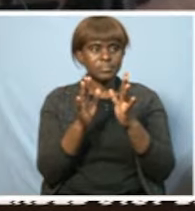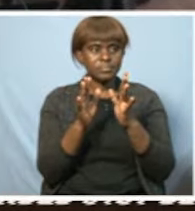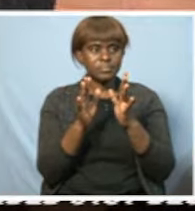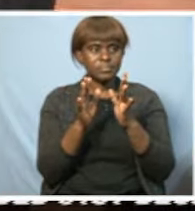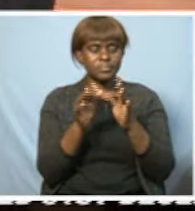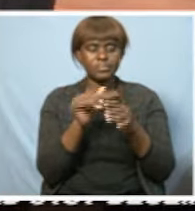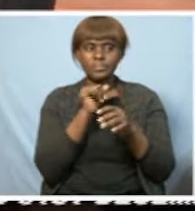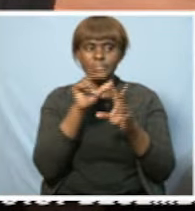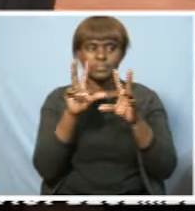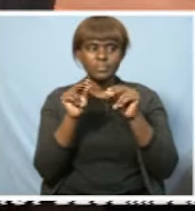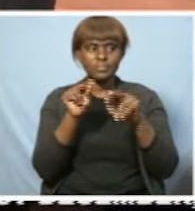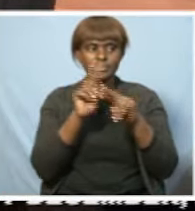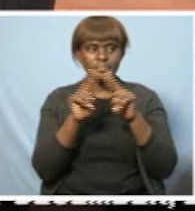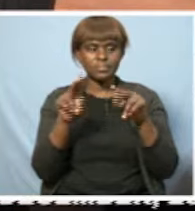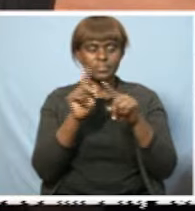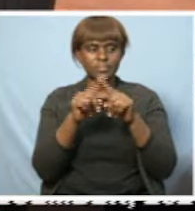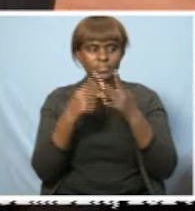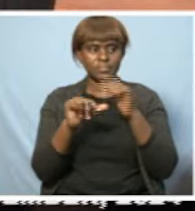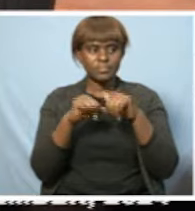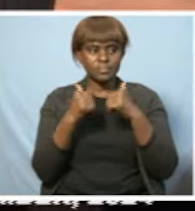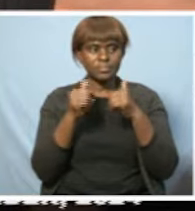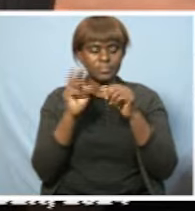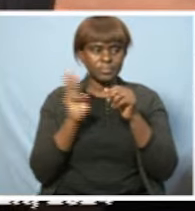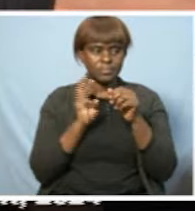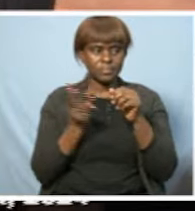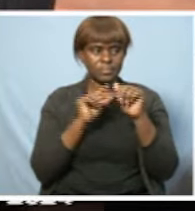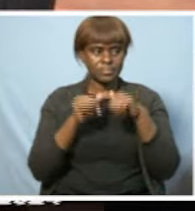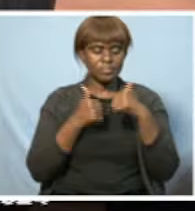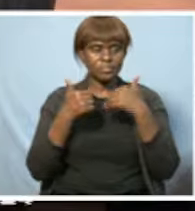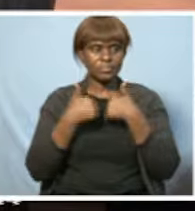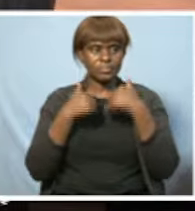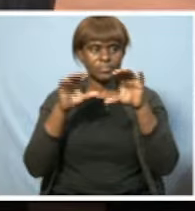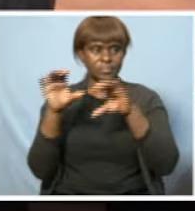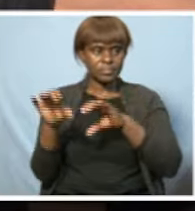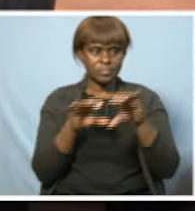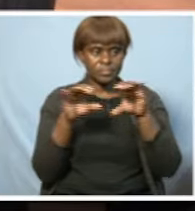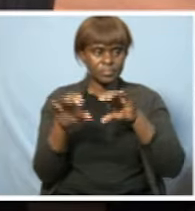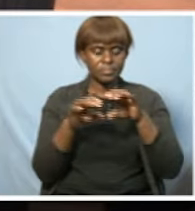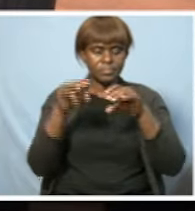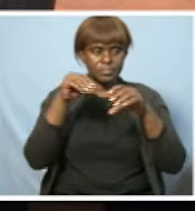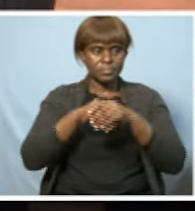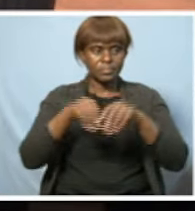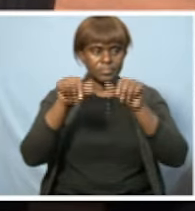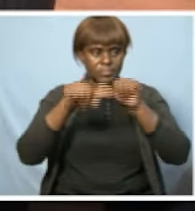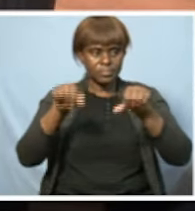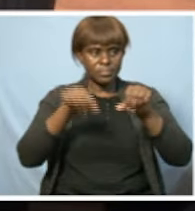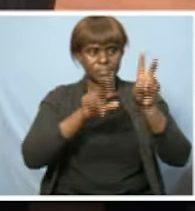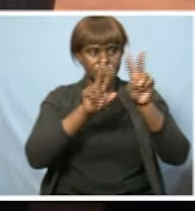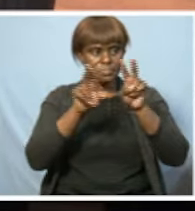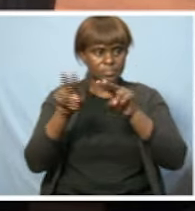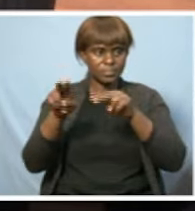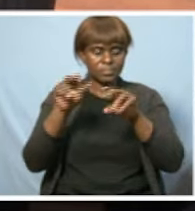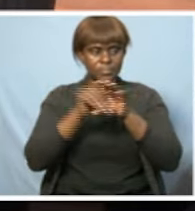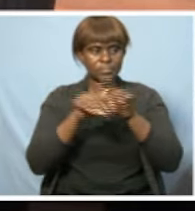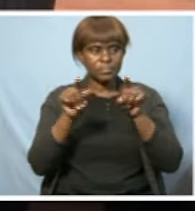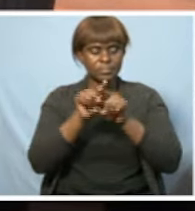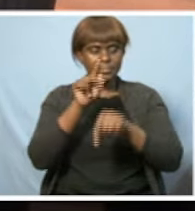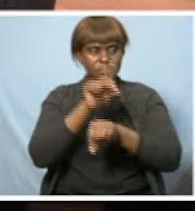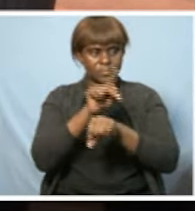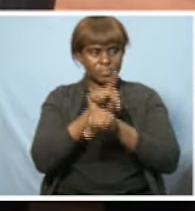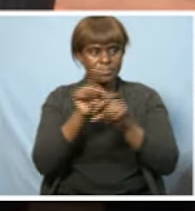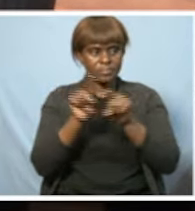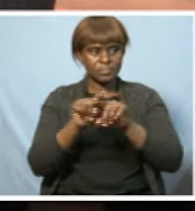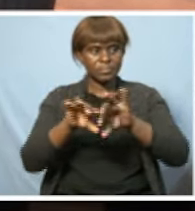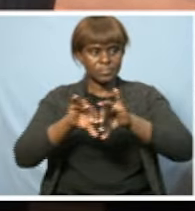No, Chair. However, we do undertake internal audit inspections on the said projects as well,